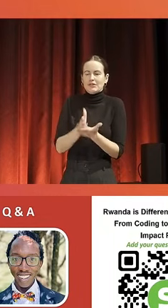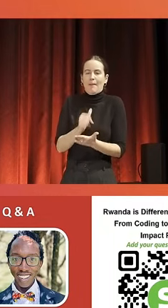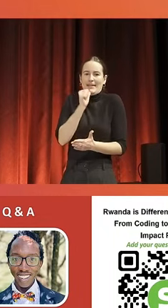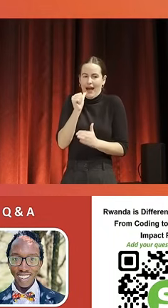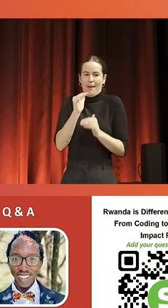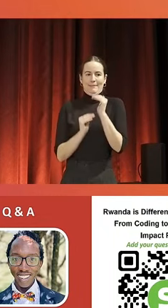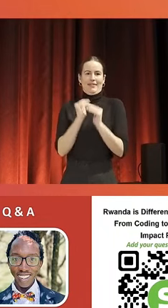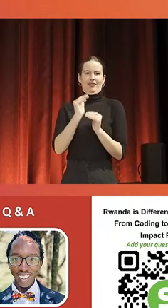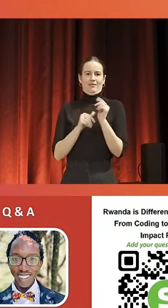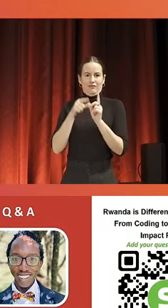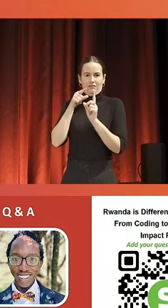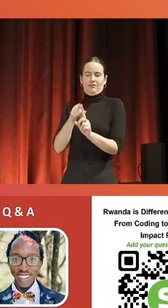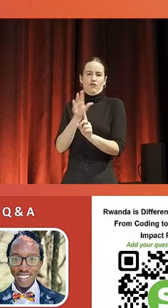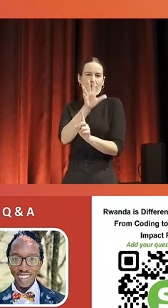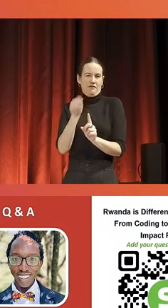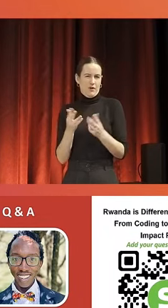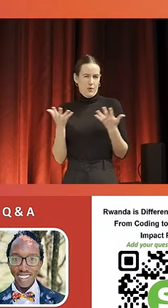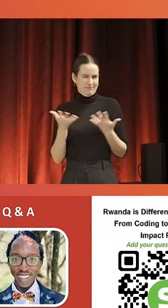create?